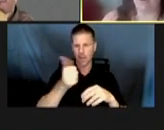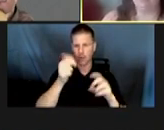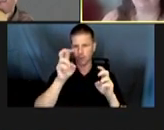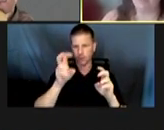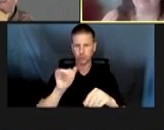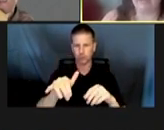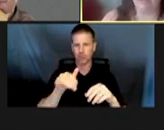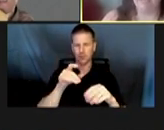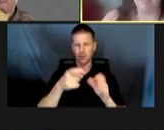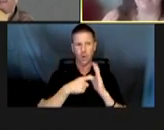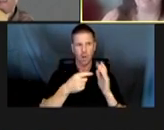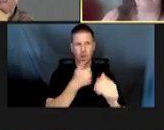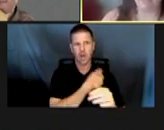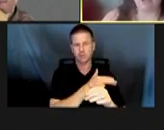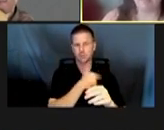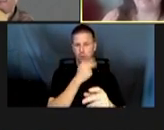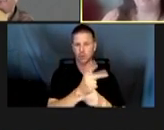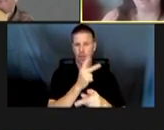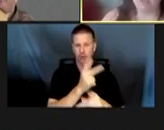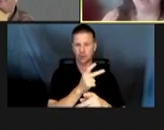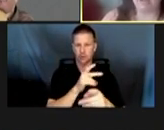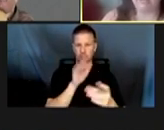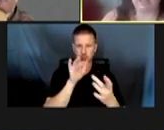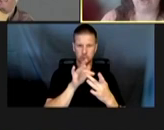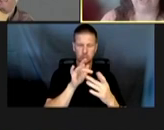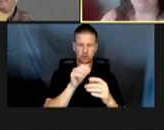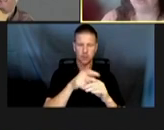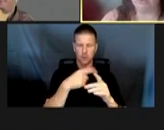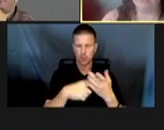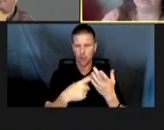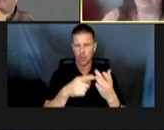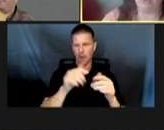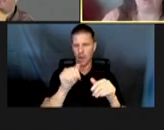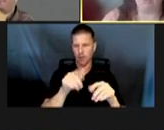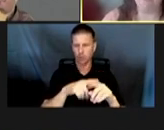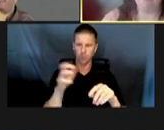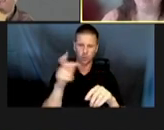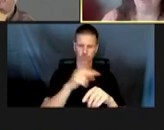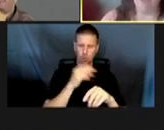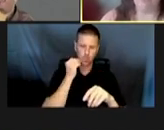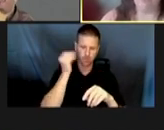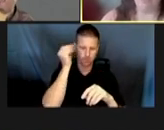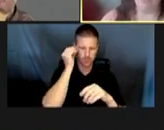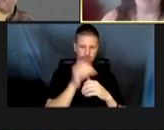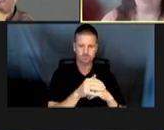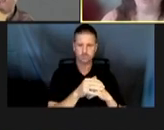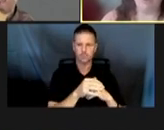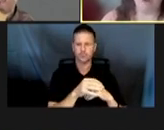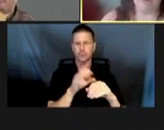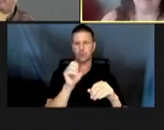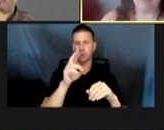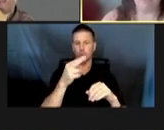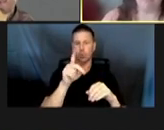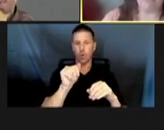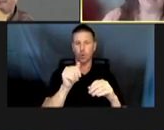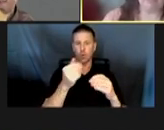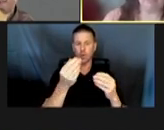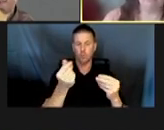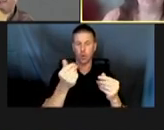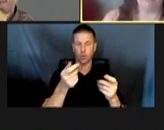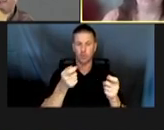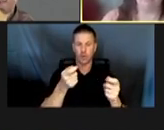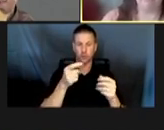require hospital care to touch base and to address, and then you're able to return home. So Rhoda's property manager